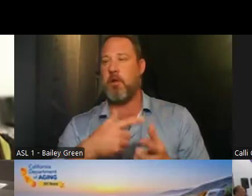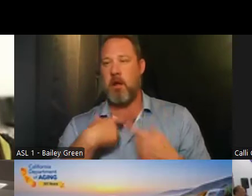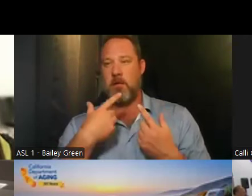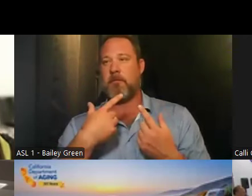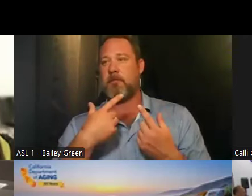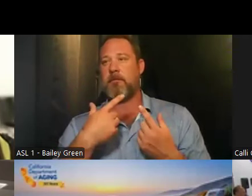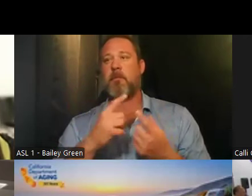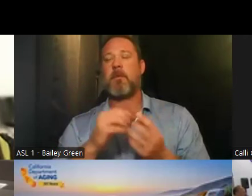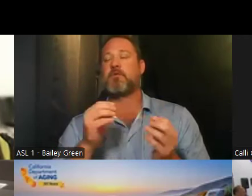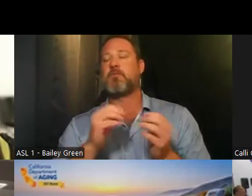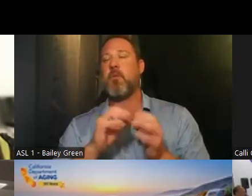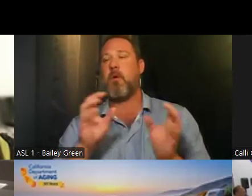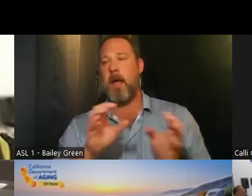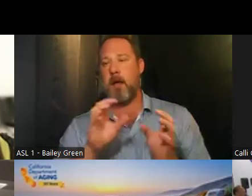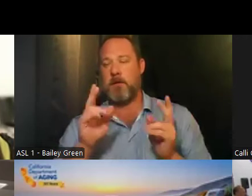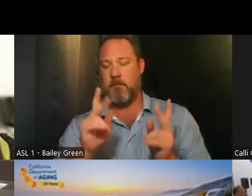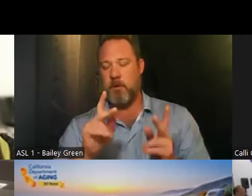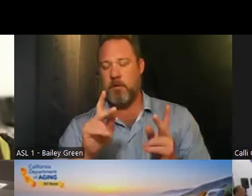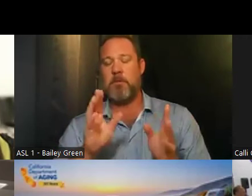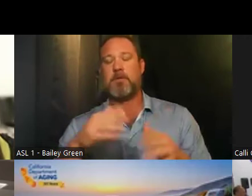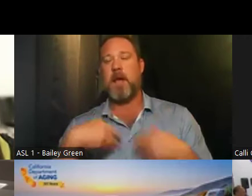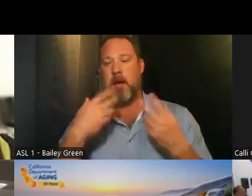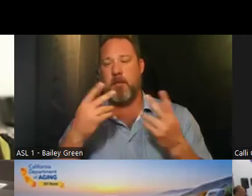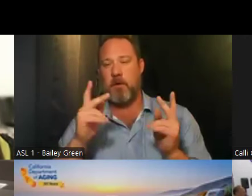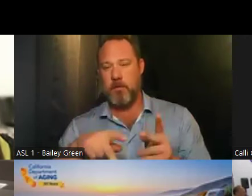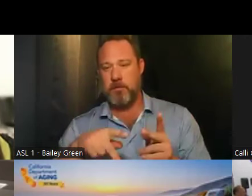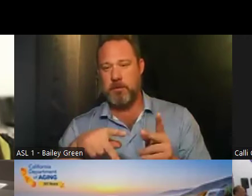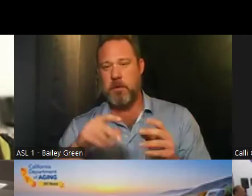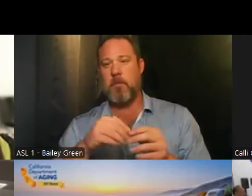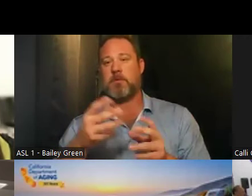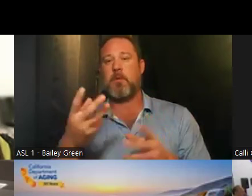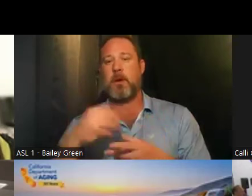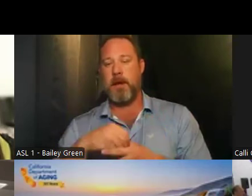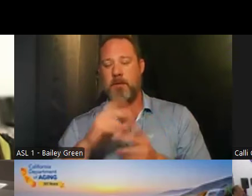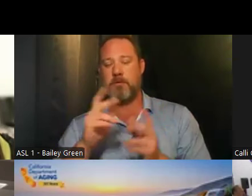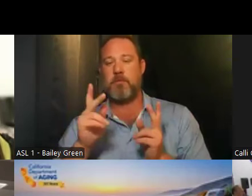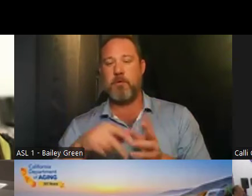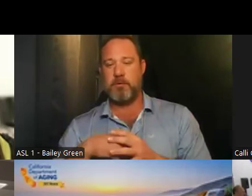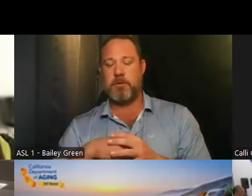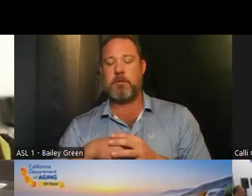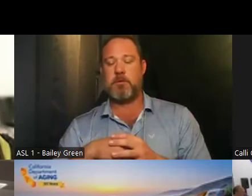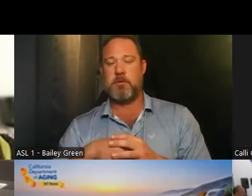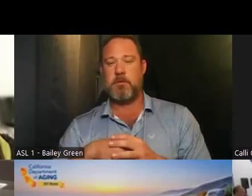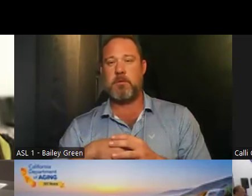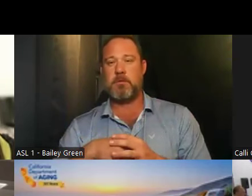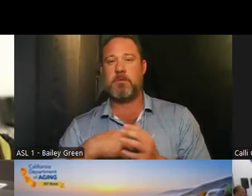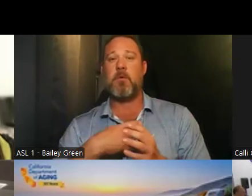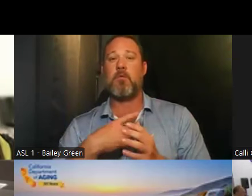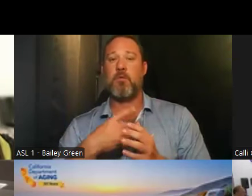be a much more active person, a much happier person, a much more engaged person. So I really would like us to